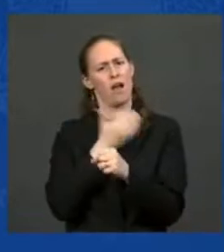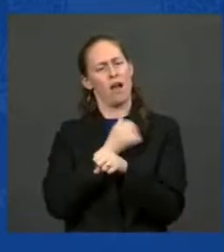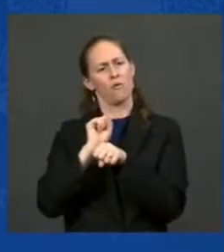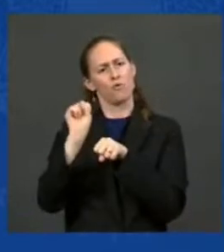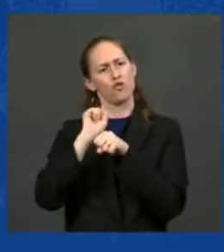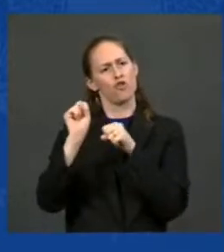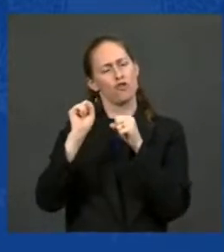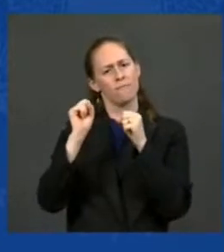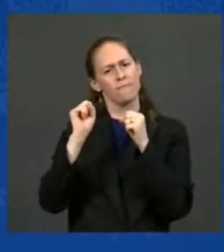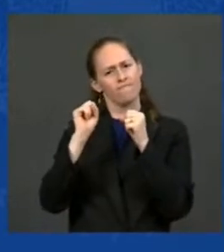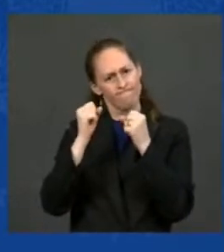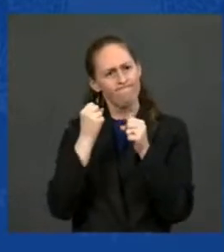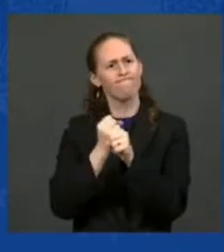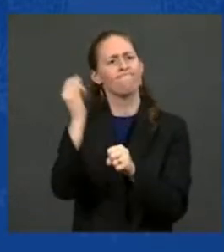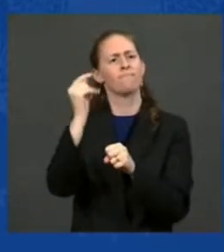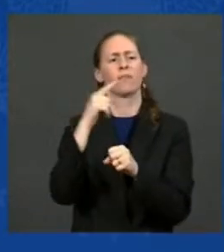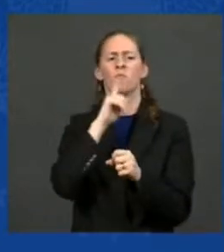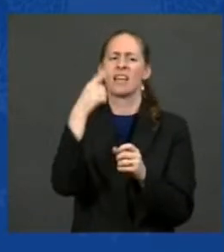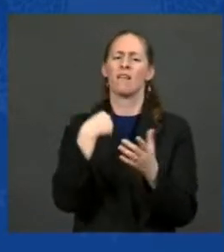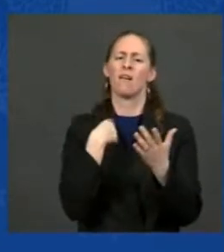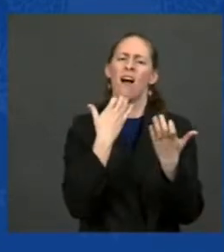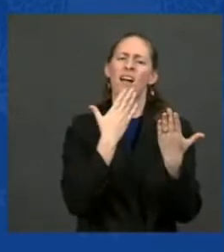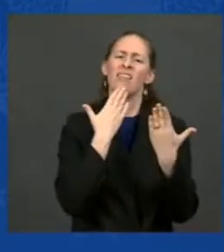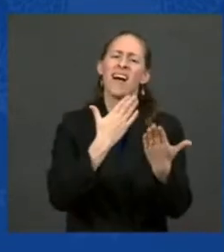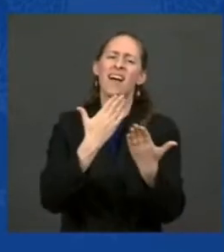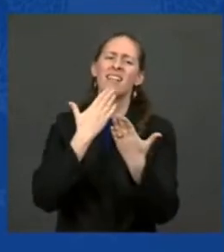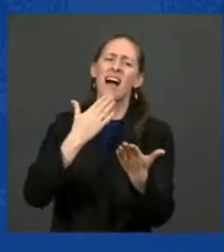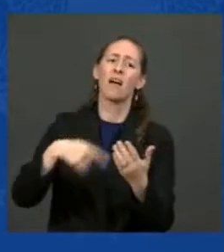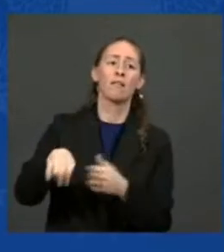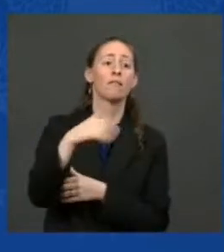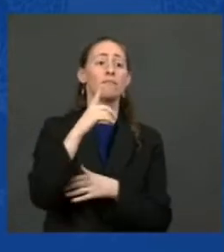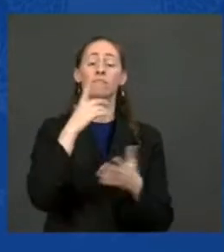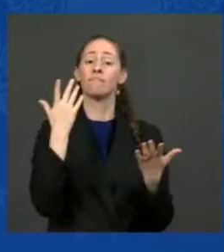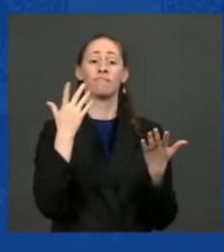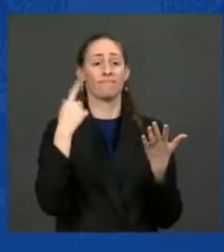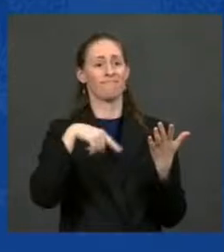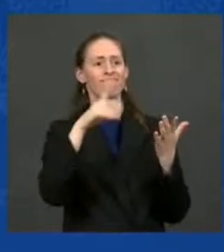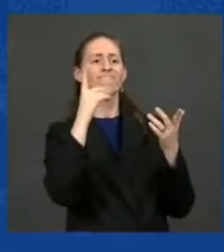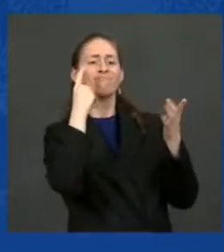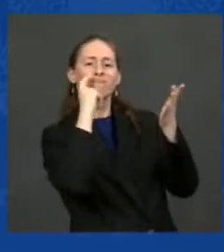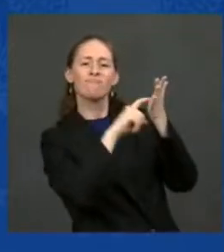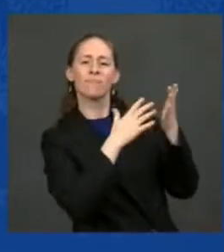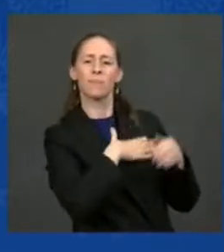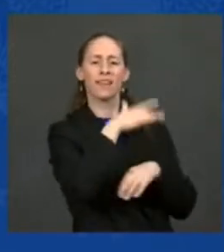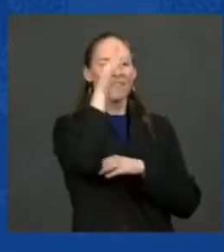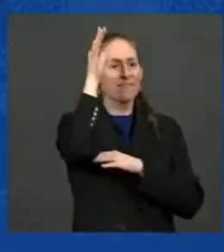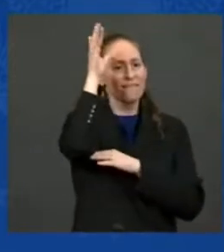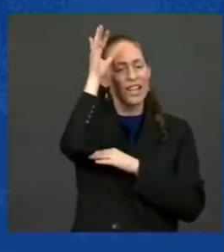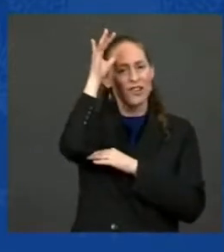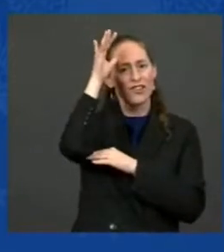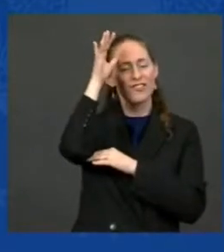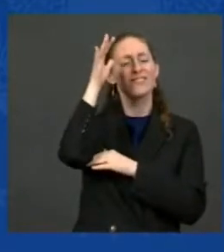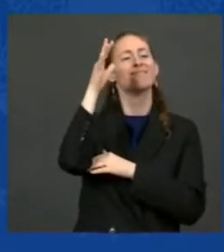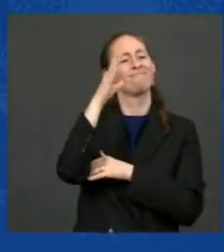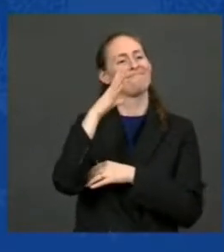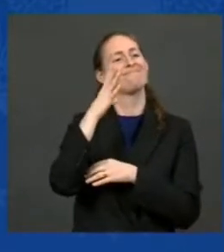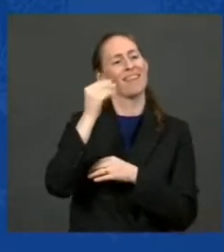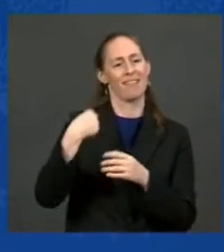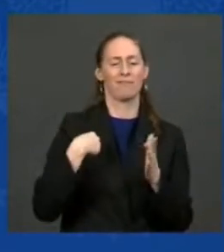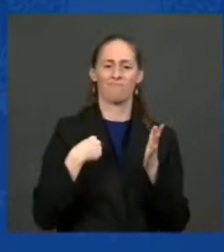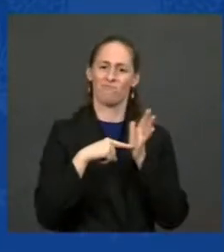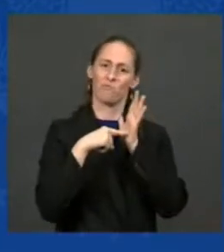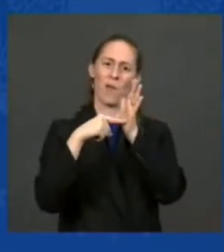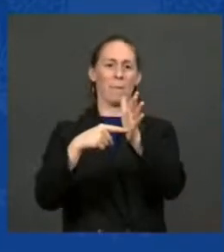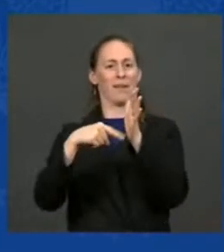people of this state for giving both my father and I the honor to represent Connecticut in the halls of Congress. Together it was 52 years,